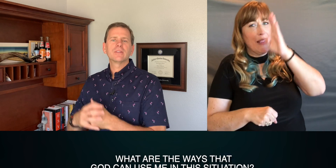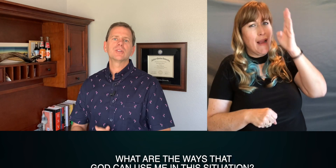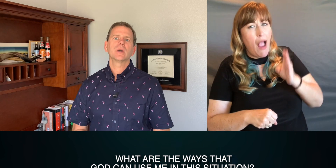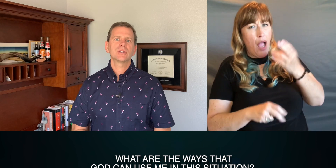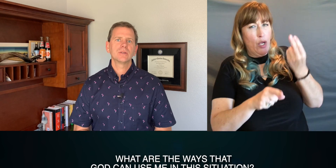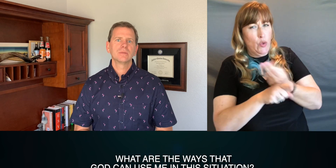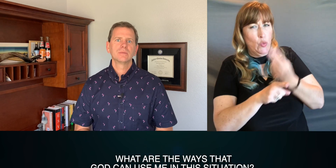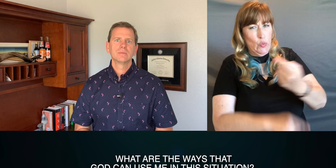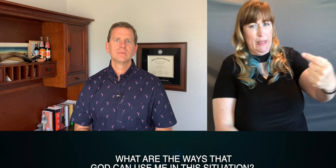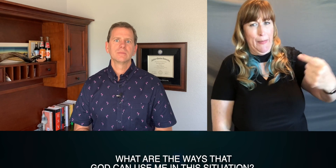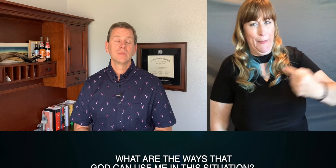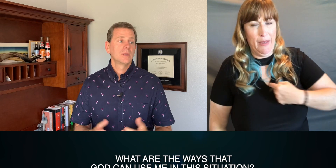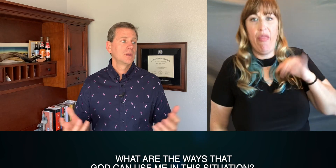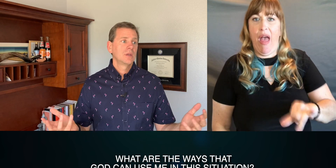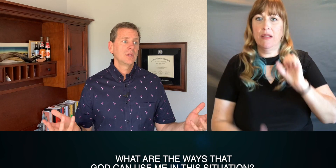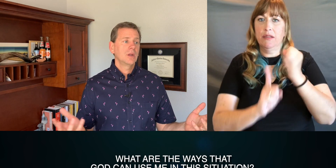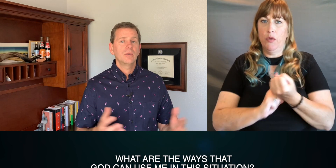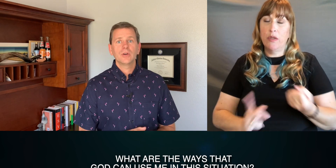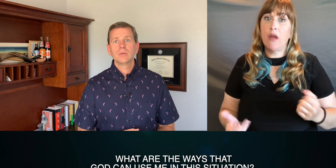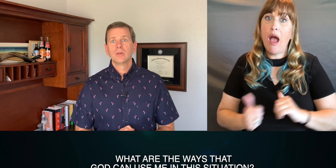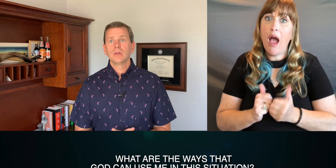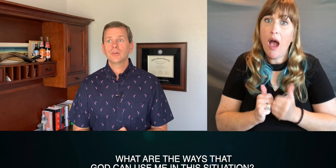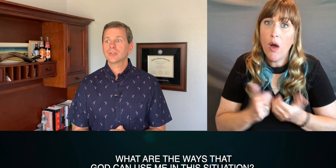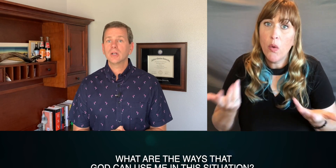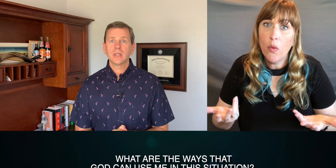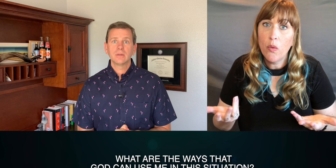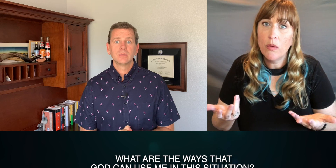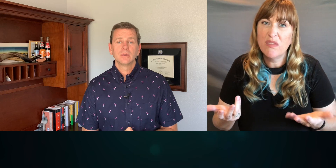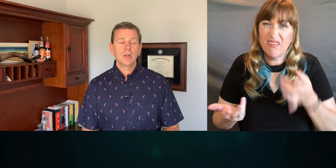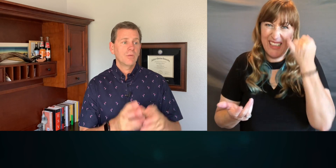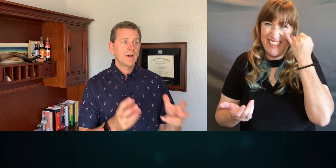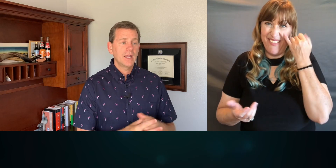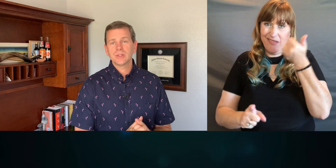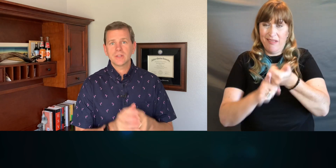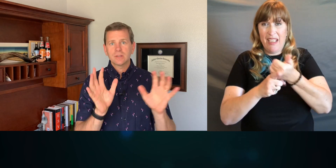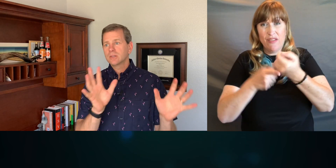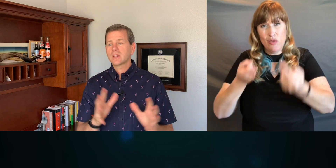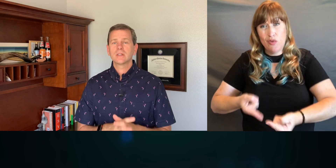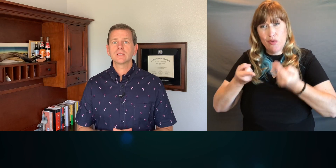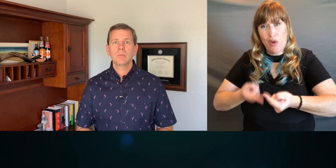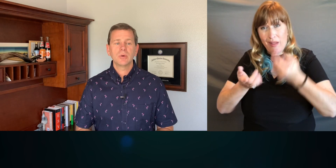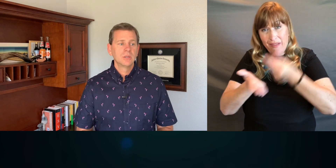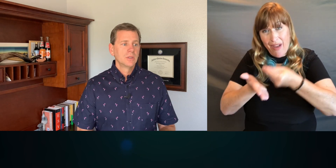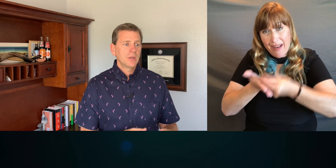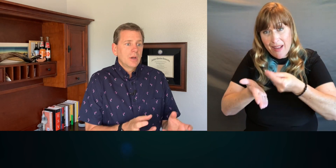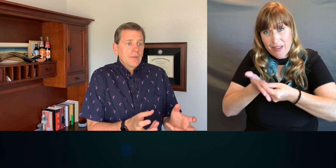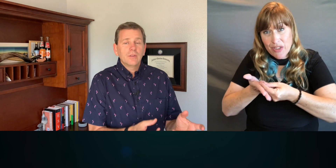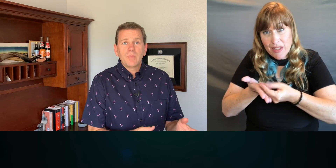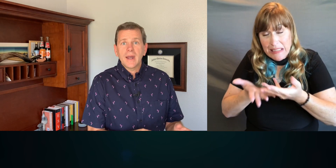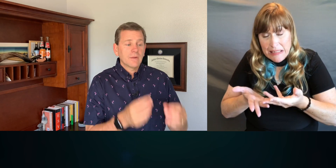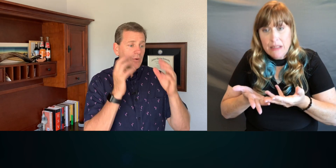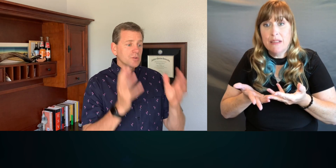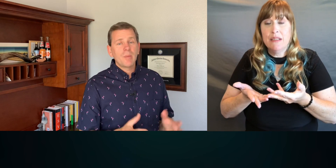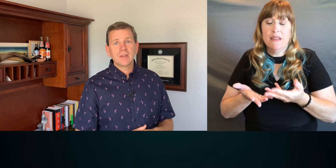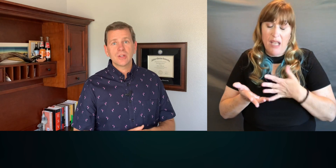in this situation? You know, if you're struggling you know, financially, let's just use that as an example. You know, this is